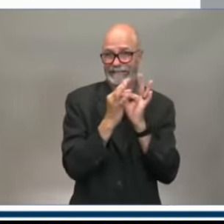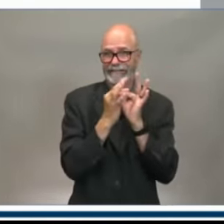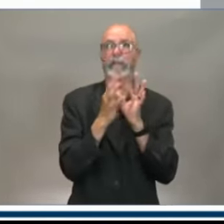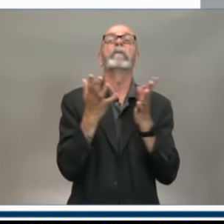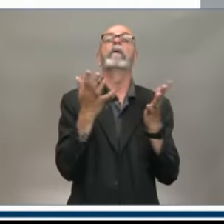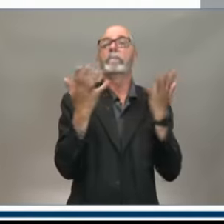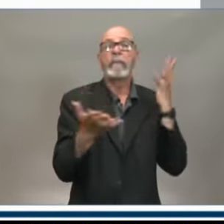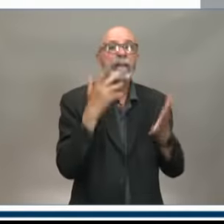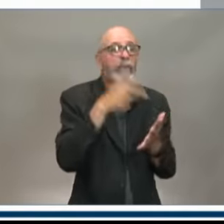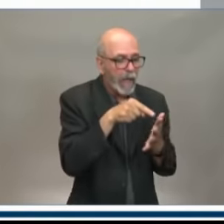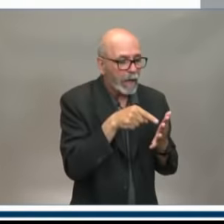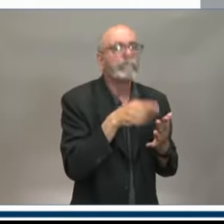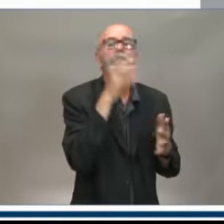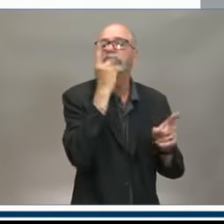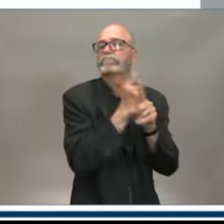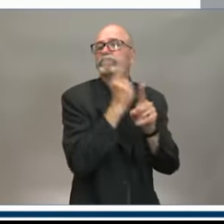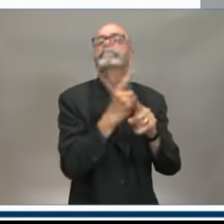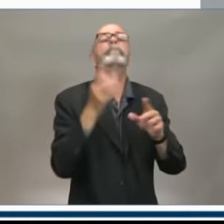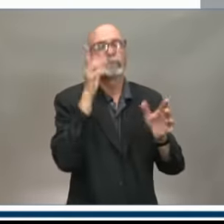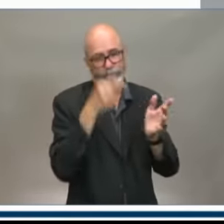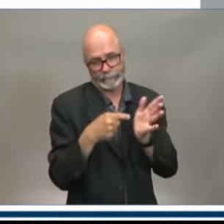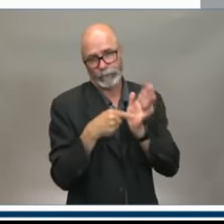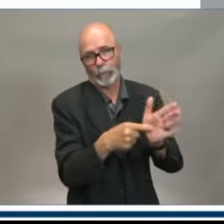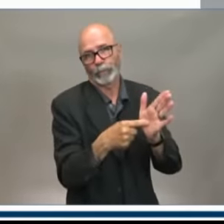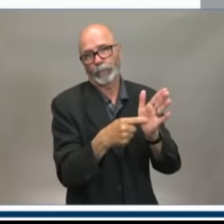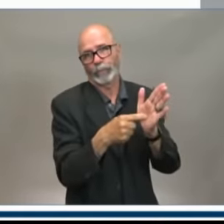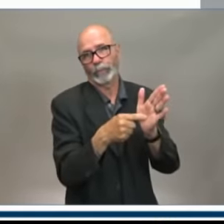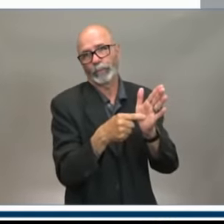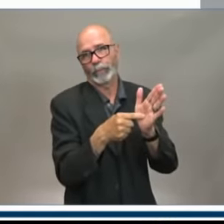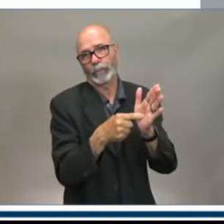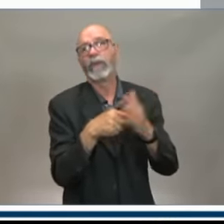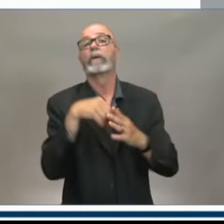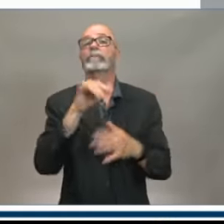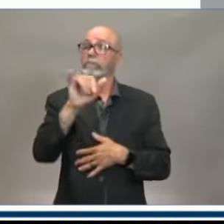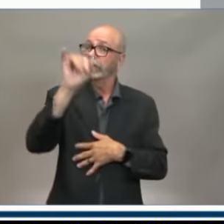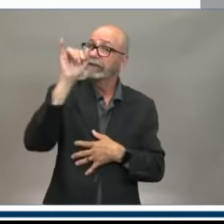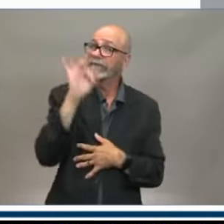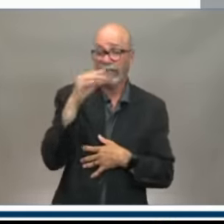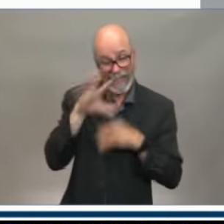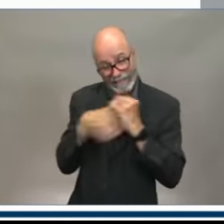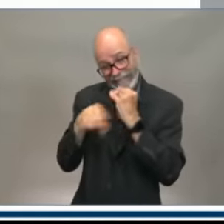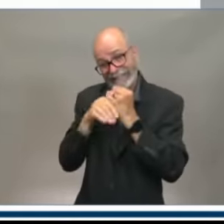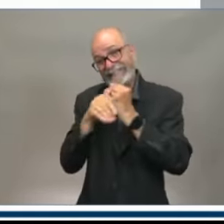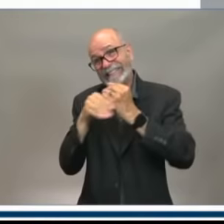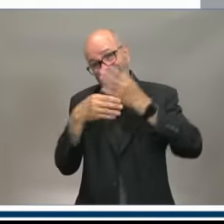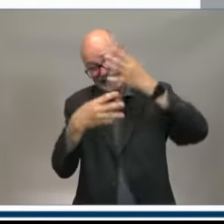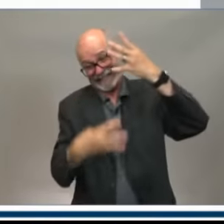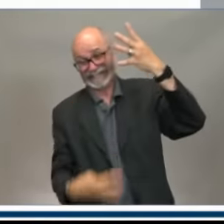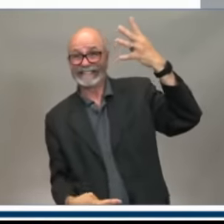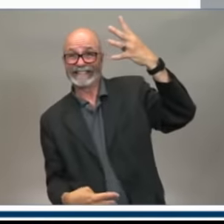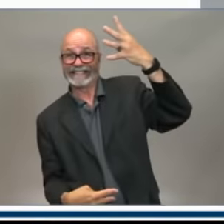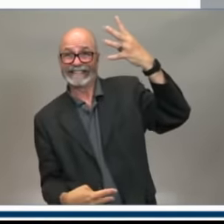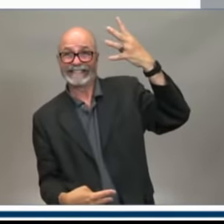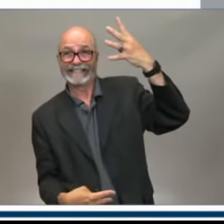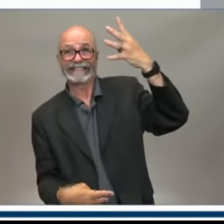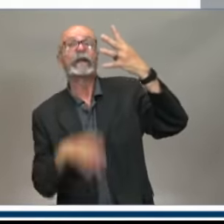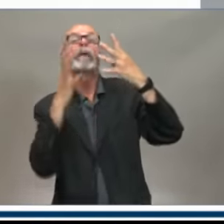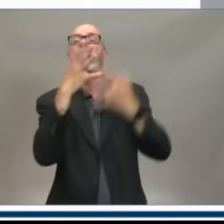So the test will perform well even with this expanded symptom list. It performs it's